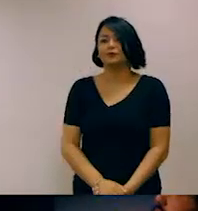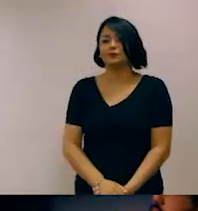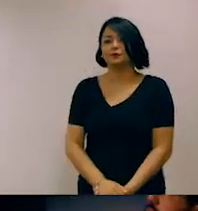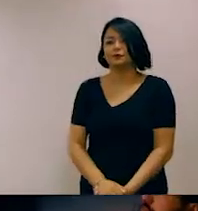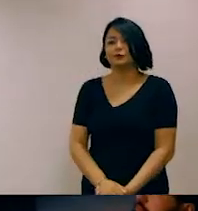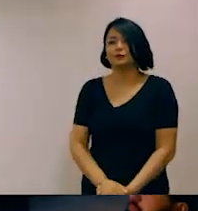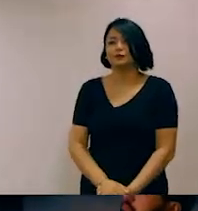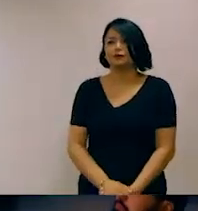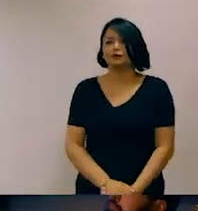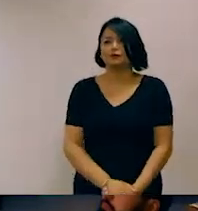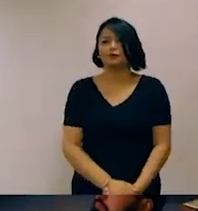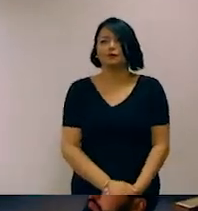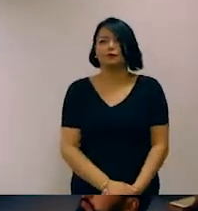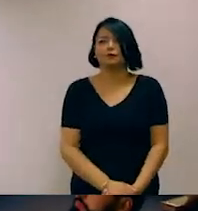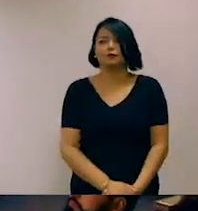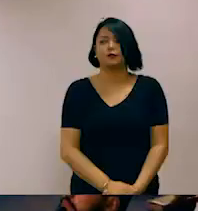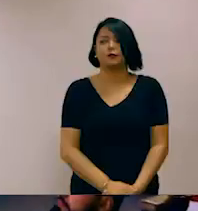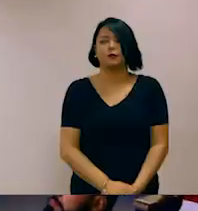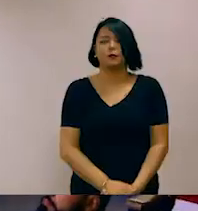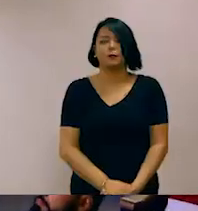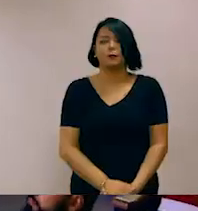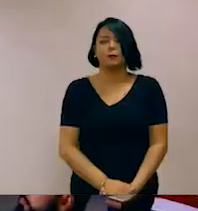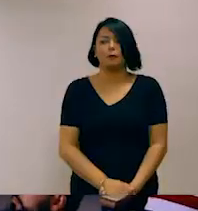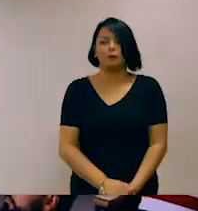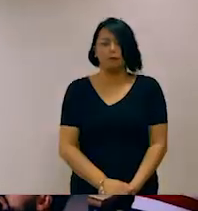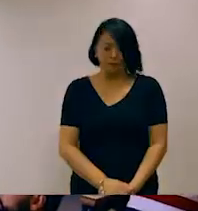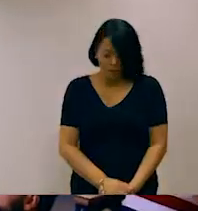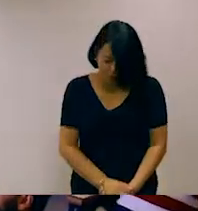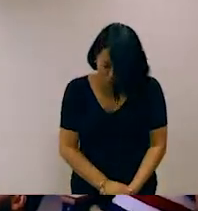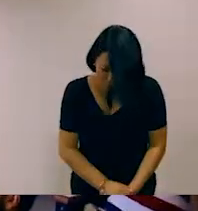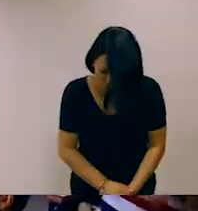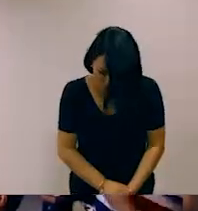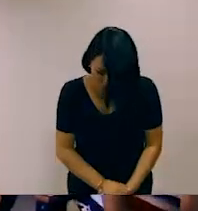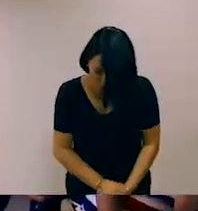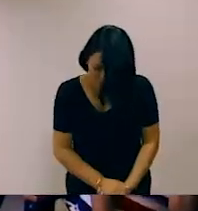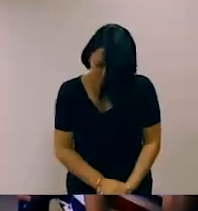lost by the public treasury. Thank you very much.